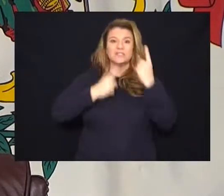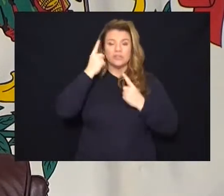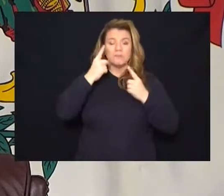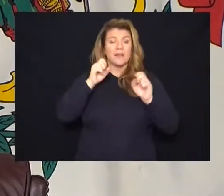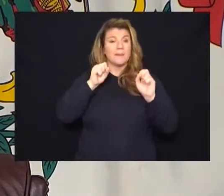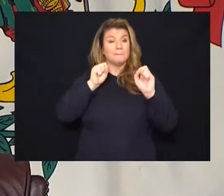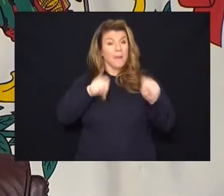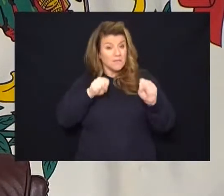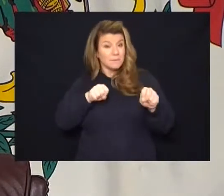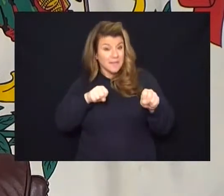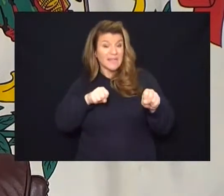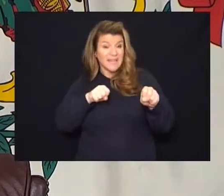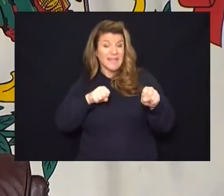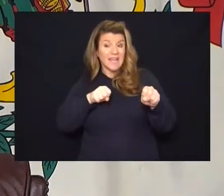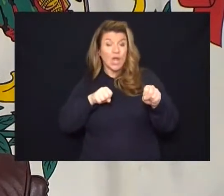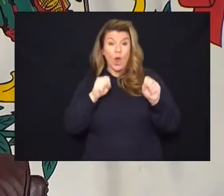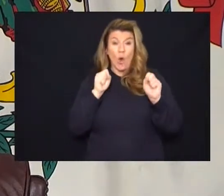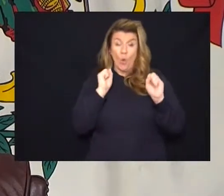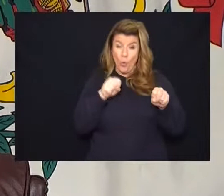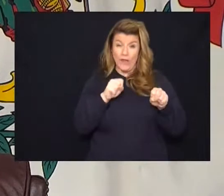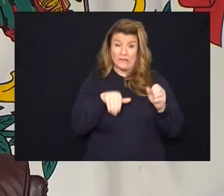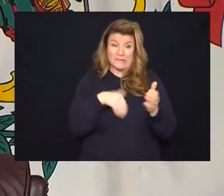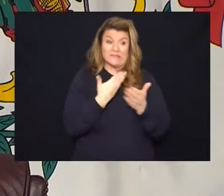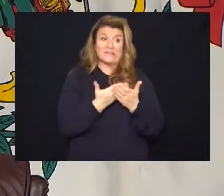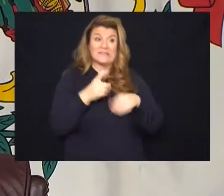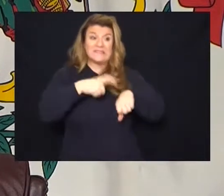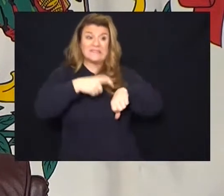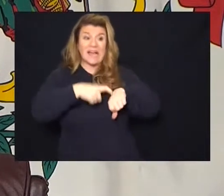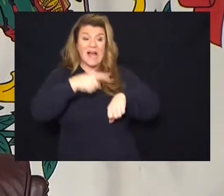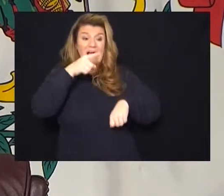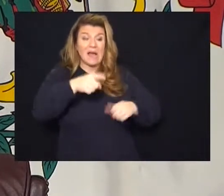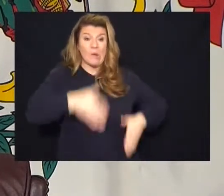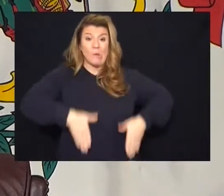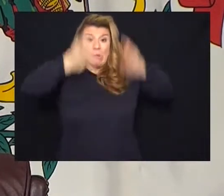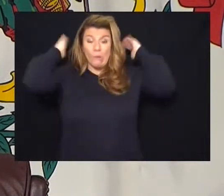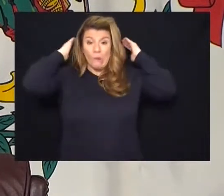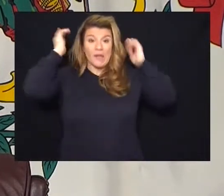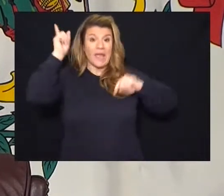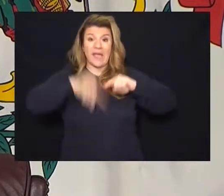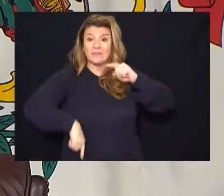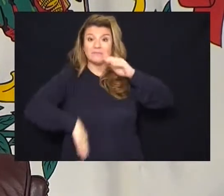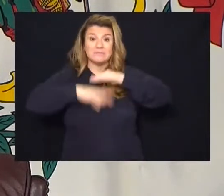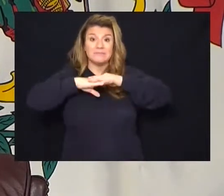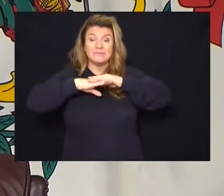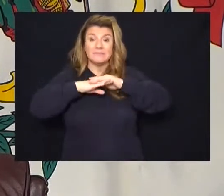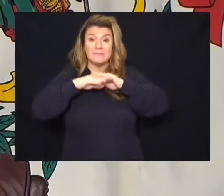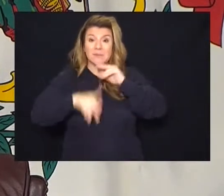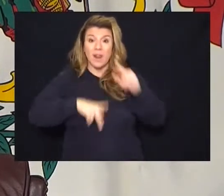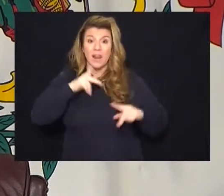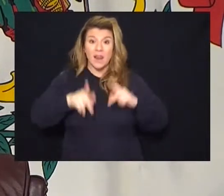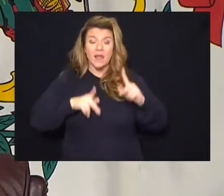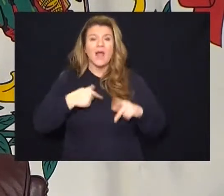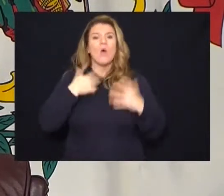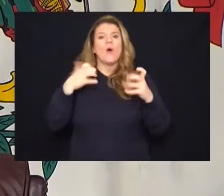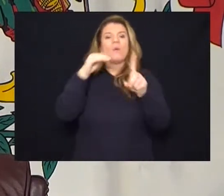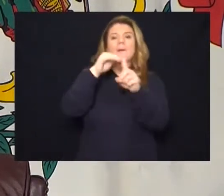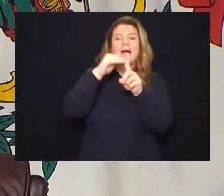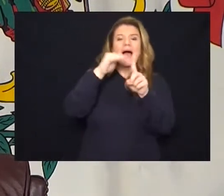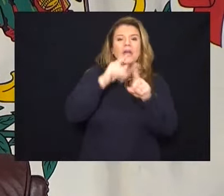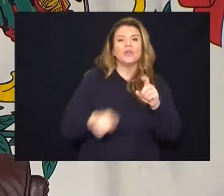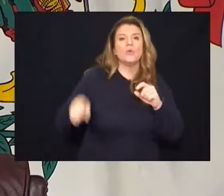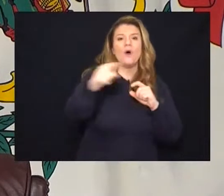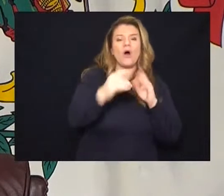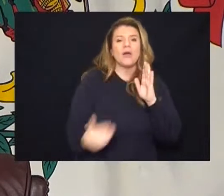possibility that we could get into a situation where our hospitals are overrun. I remind everybody again